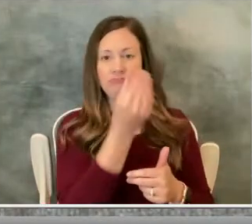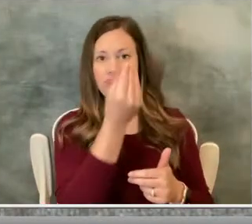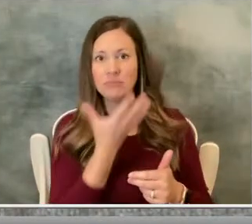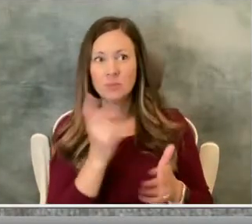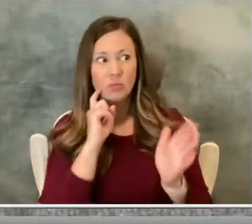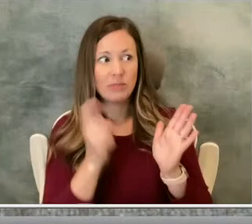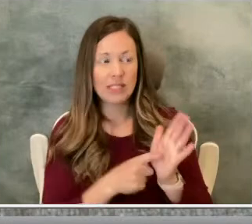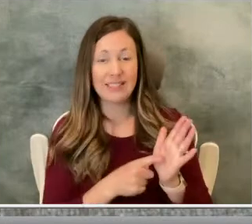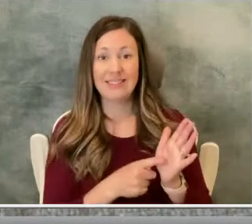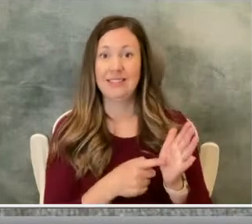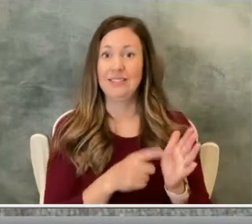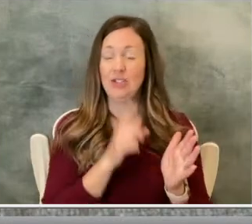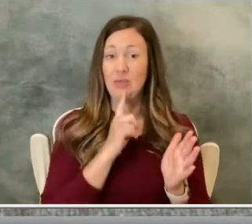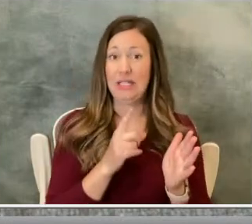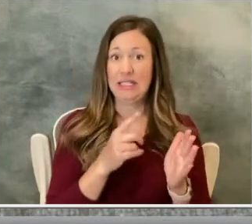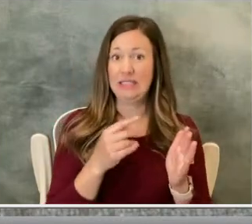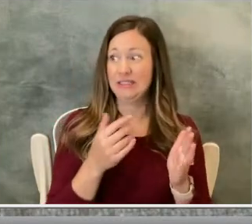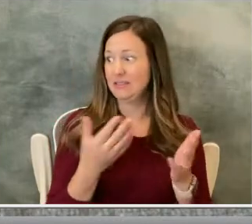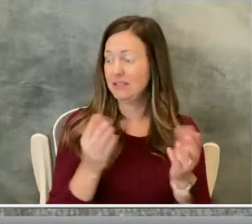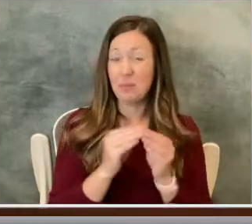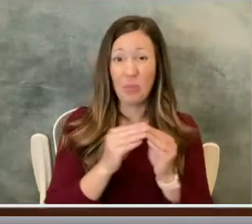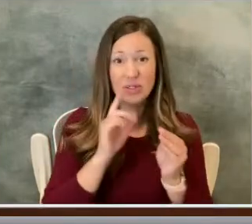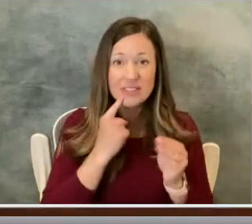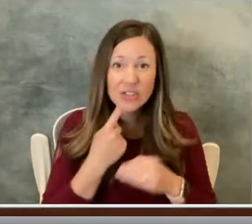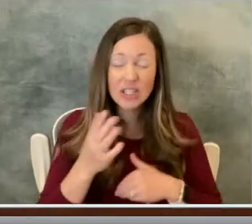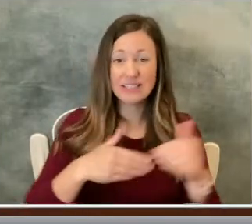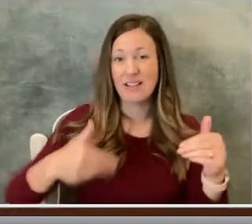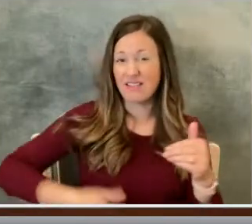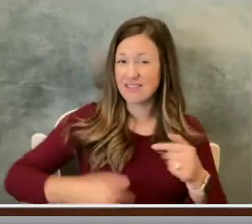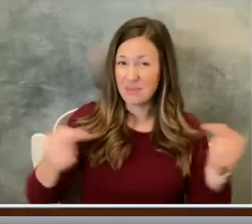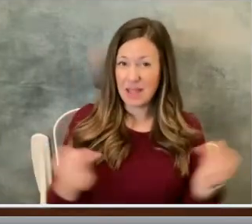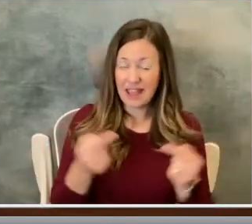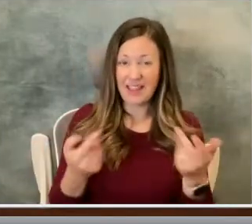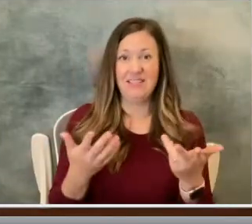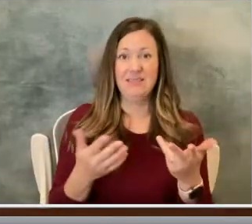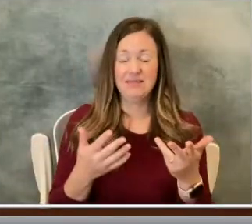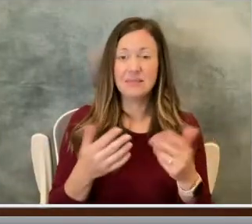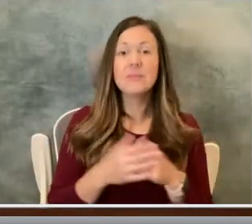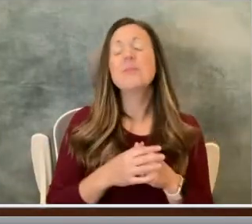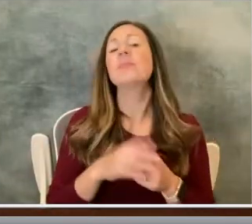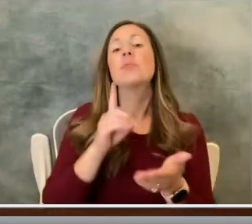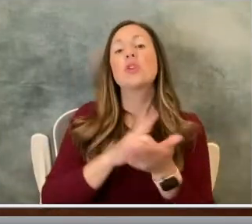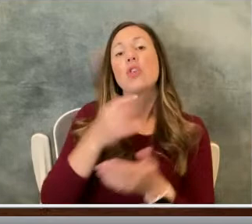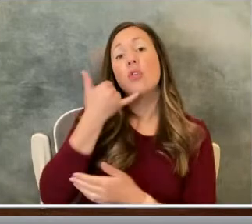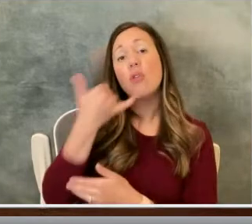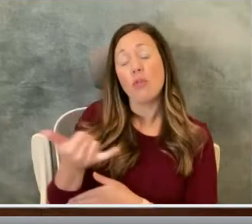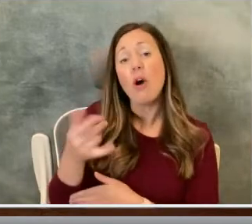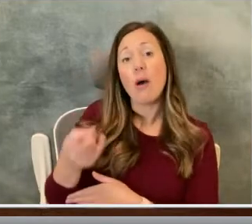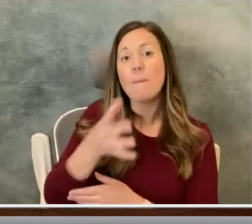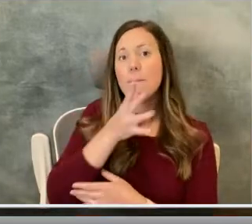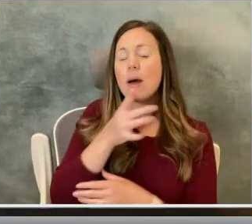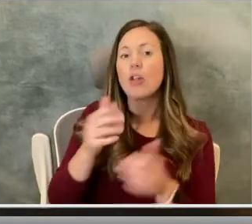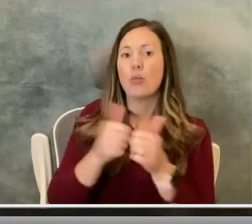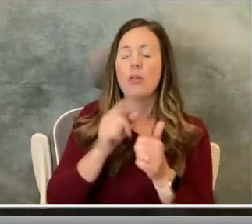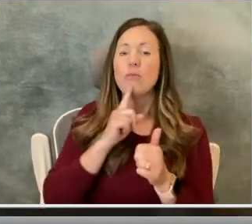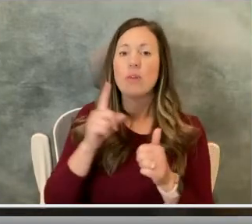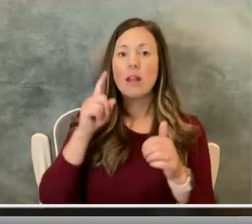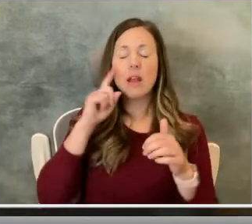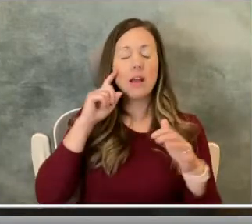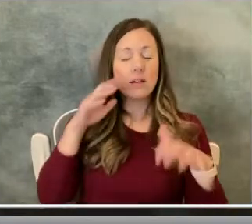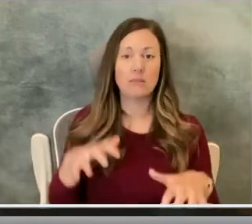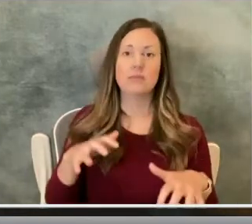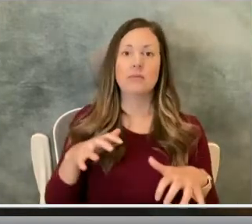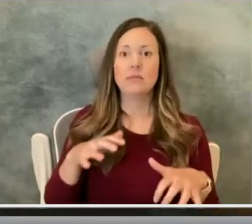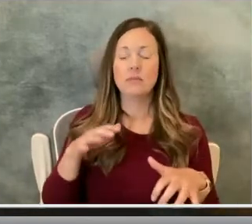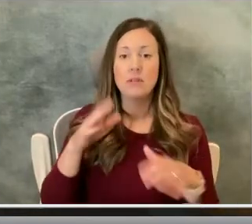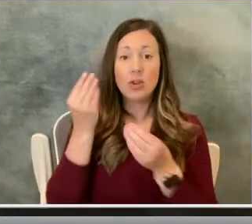this is a lot more serious than a stomach ache. Doctors called William's mother with devastating news. Her son was in heart